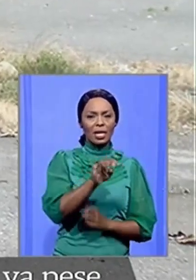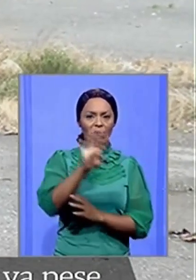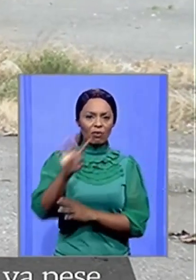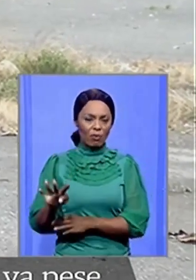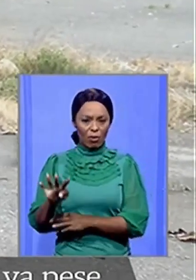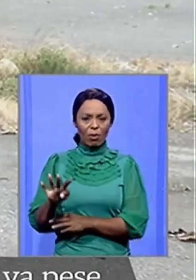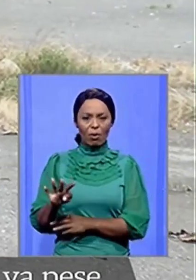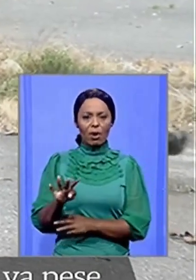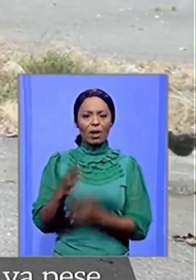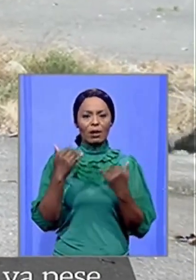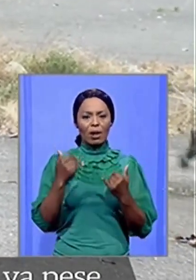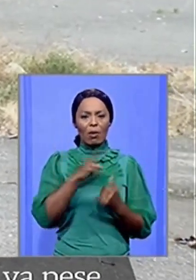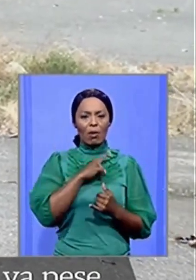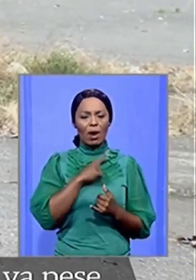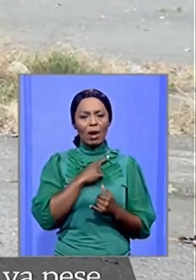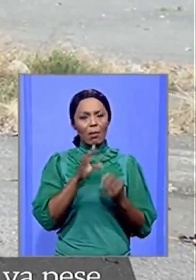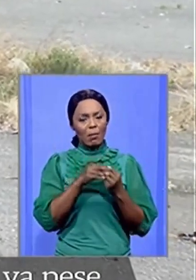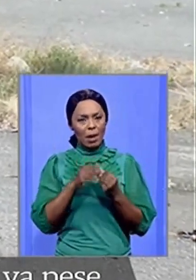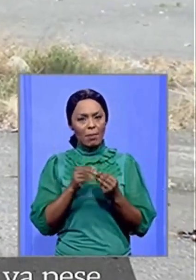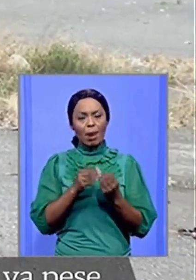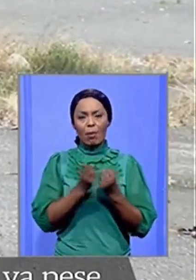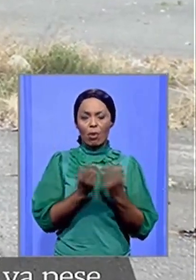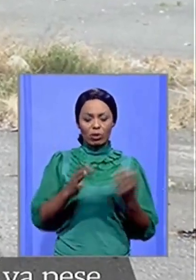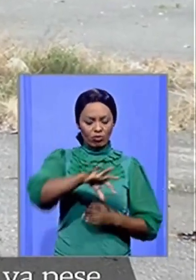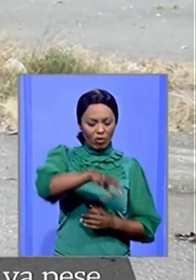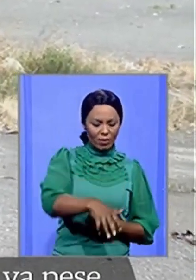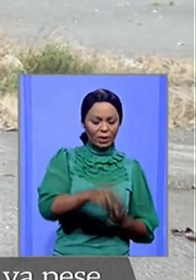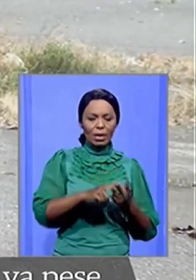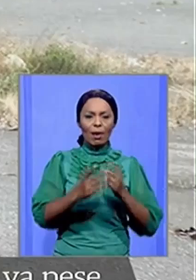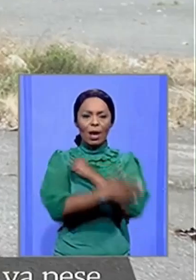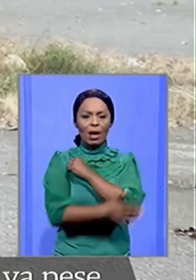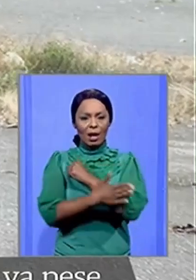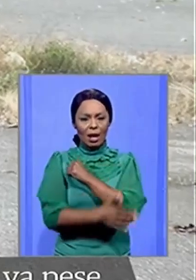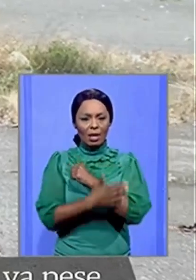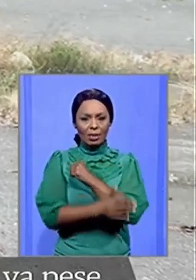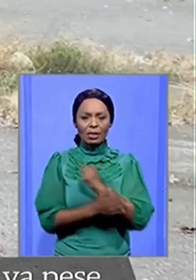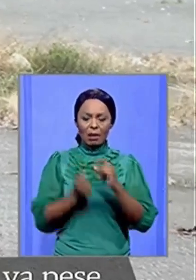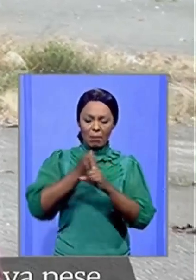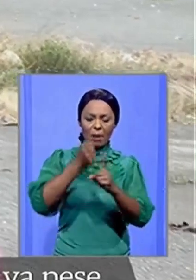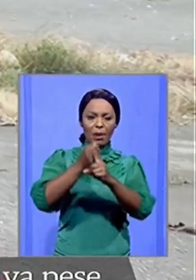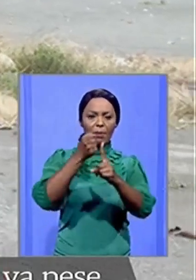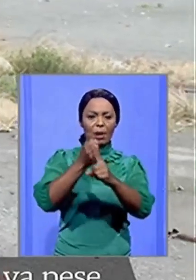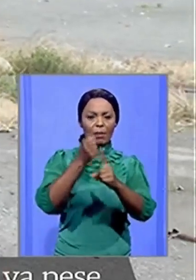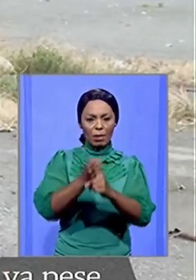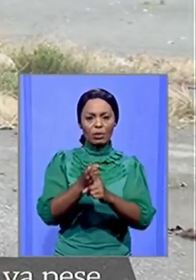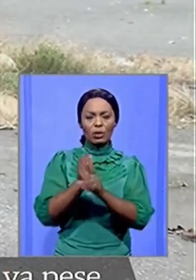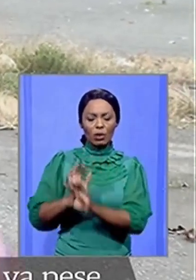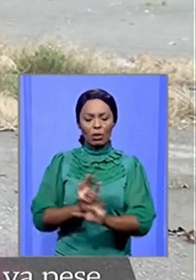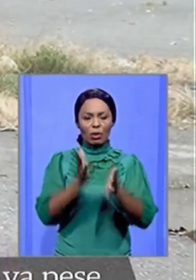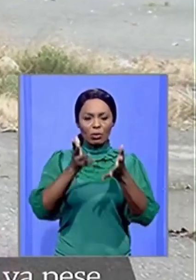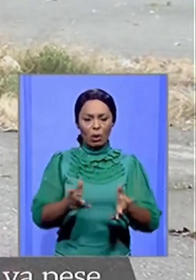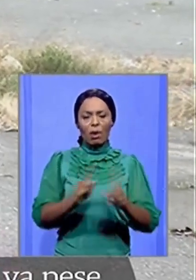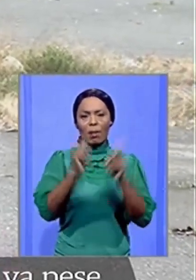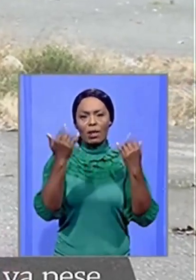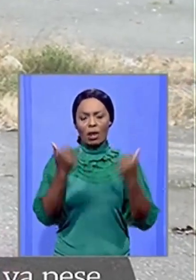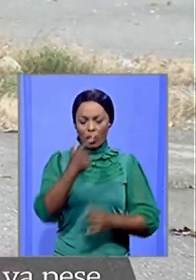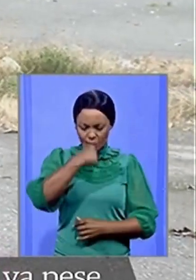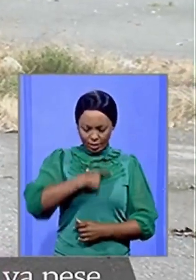given the weight that our members in this province and all over the country gave and lended to this rally. We're very sad